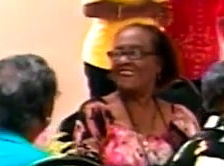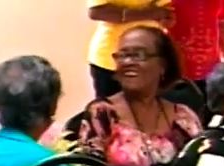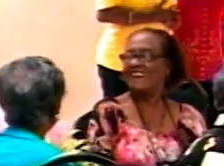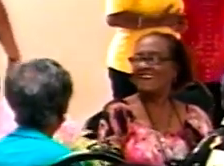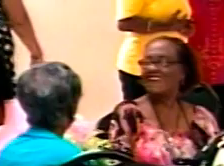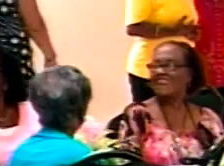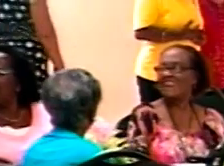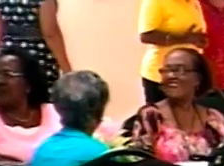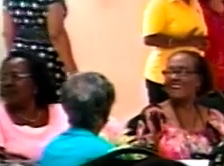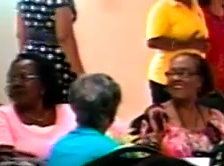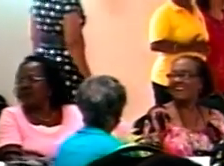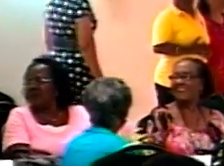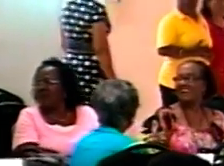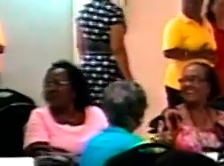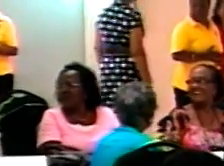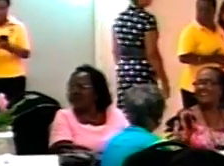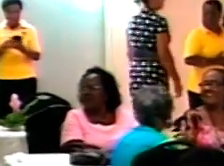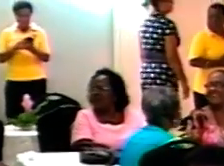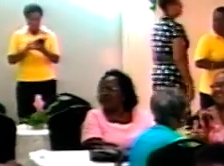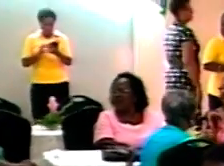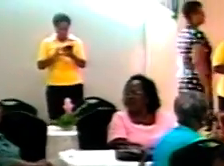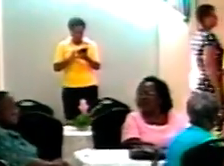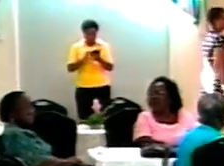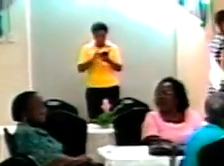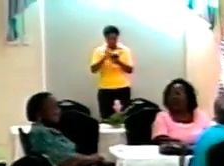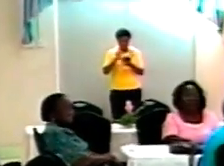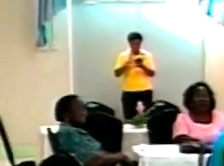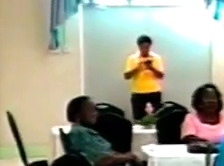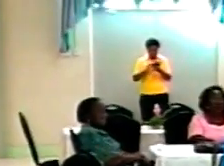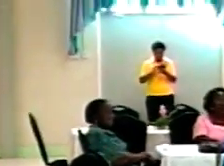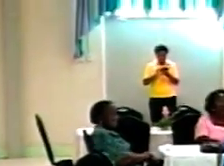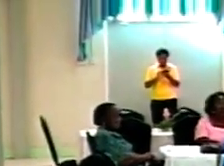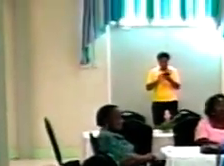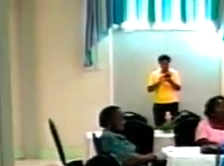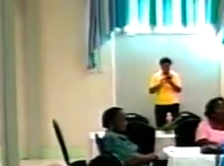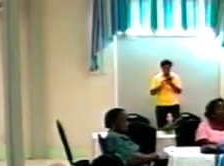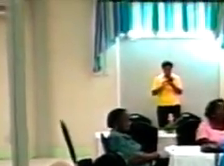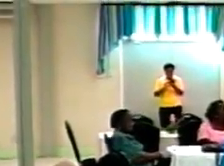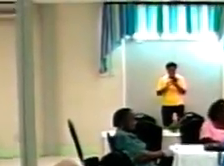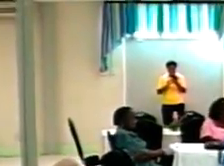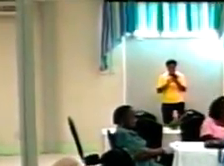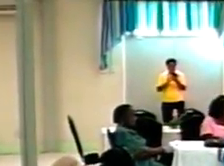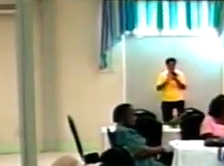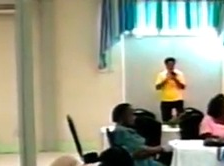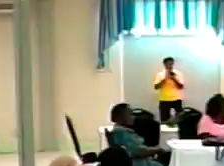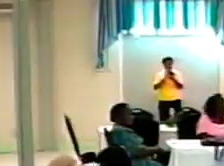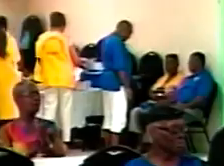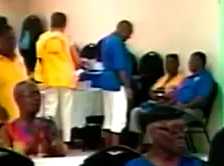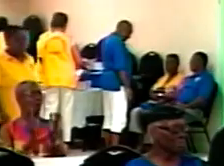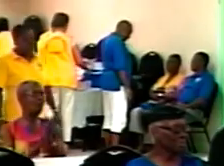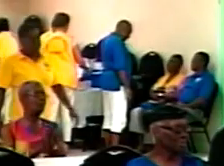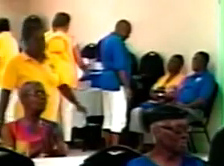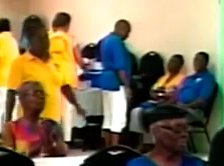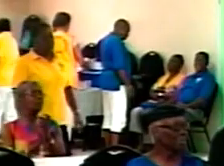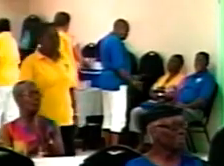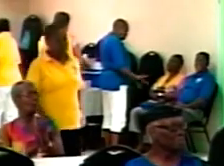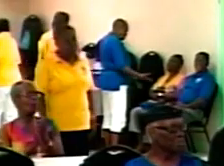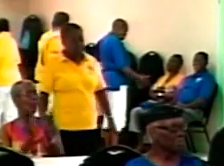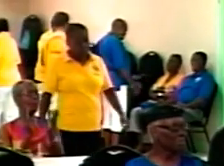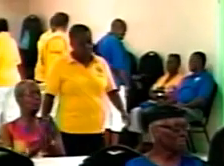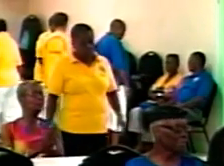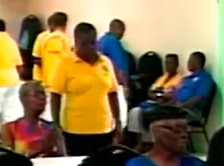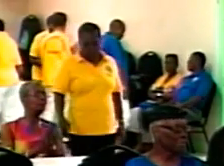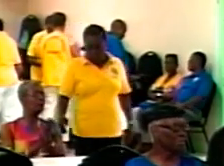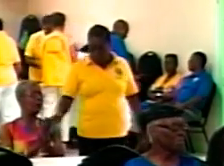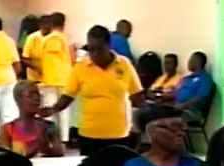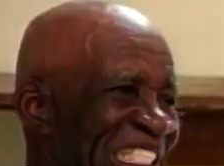a serious sigh to the evening as the National Union of Public Workers Horatio Cook's Auditorium, where the party was held, as the older folk